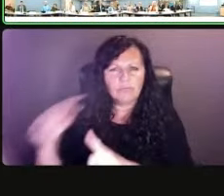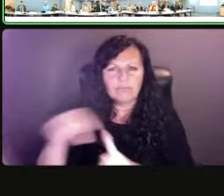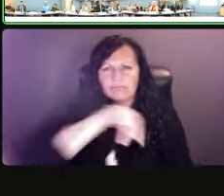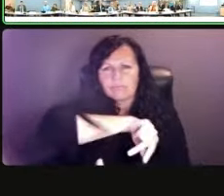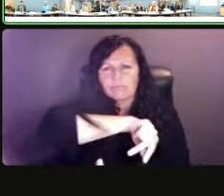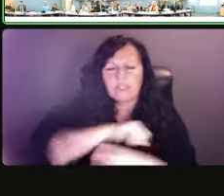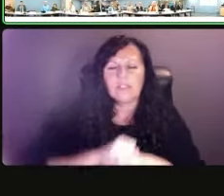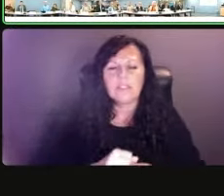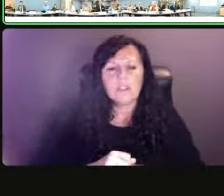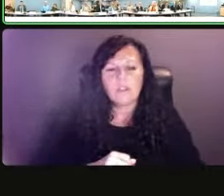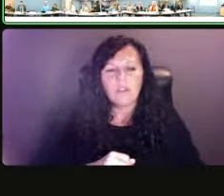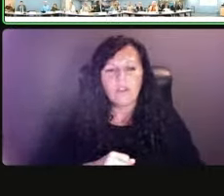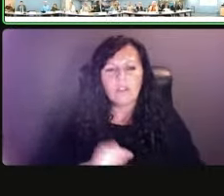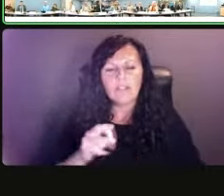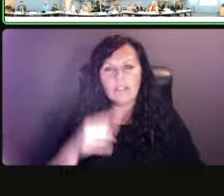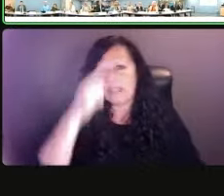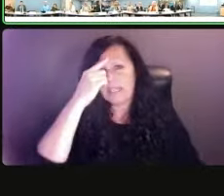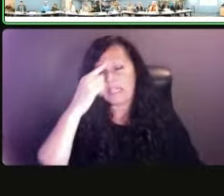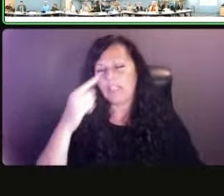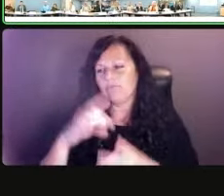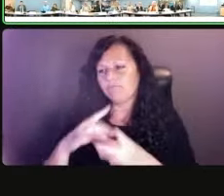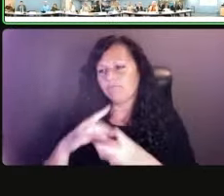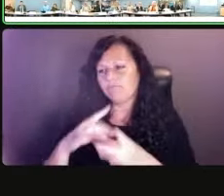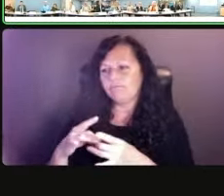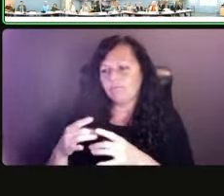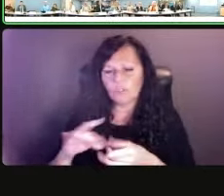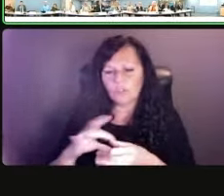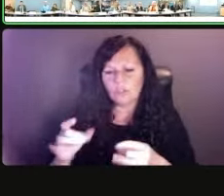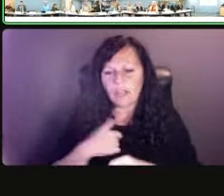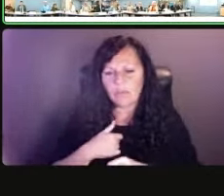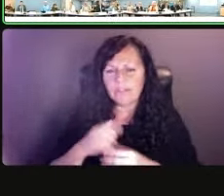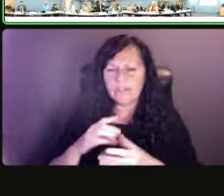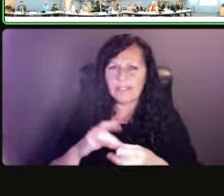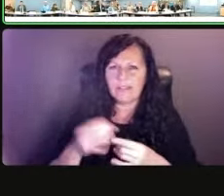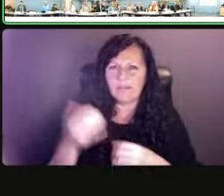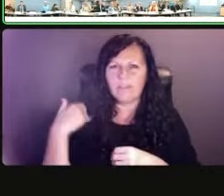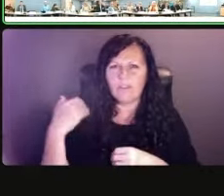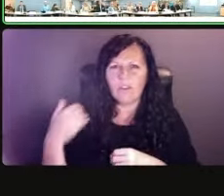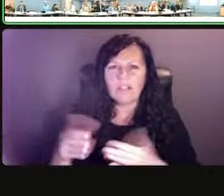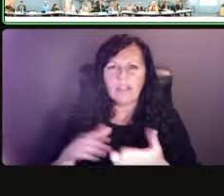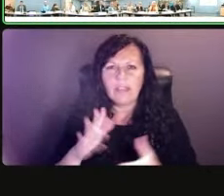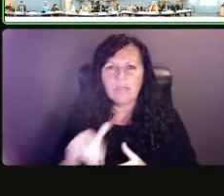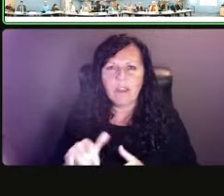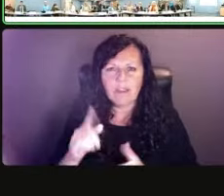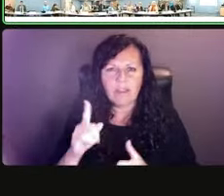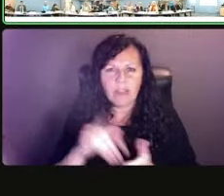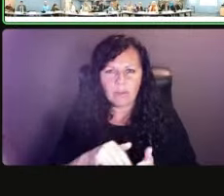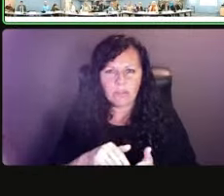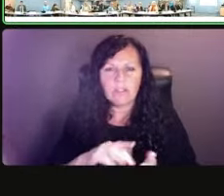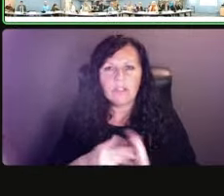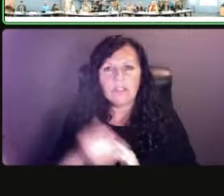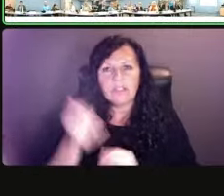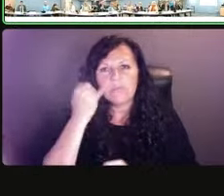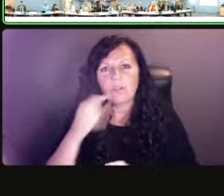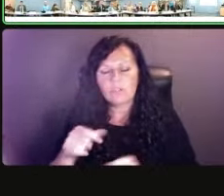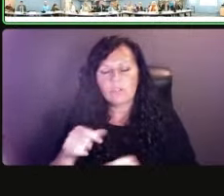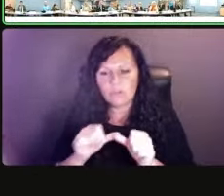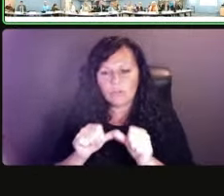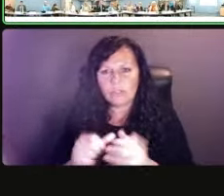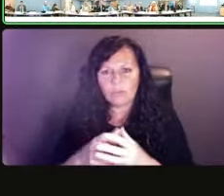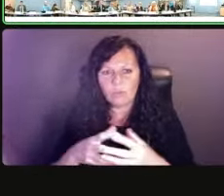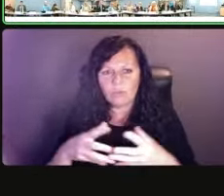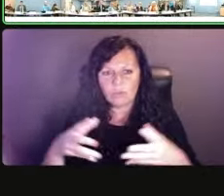you know, the story I've been telling for a while now about death by a thousand cuts, right? So if you grow for 10 years without keeping up with the pace of growth in your